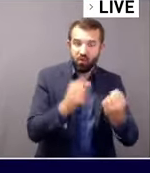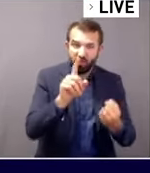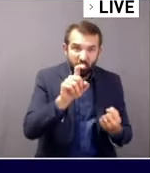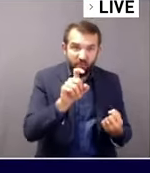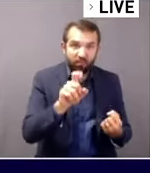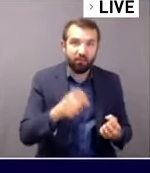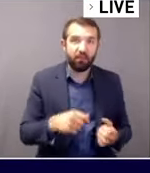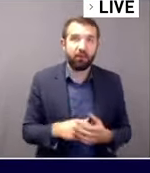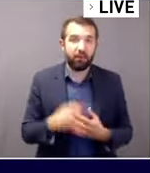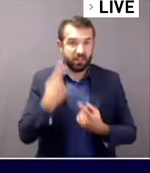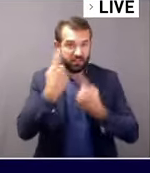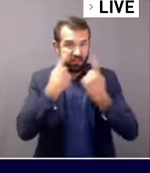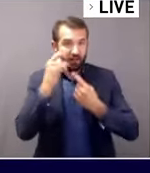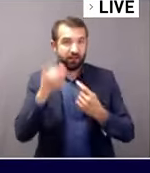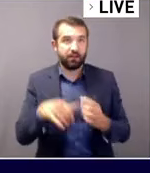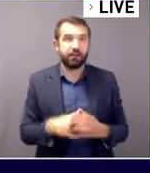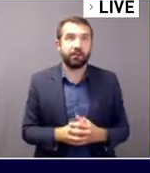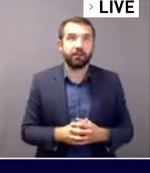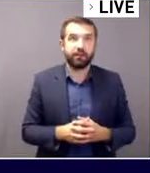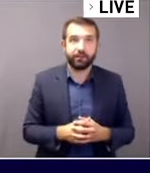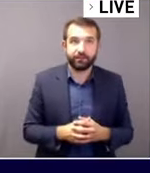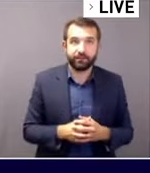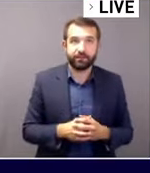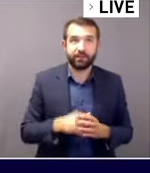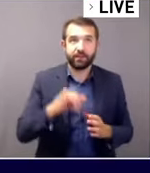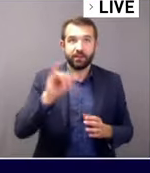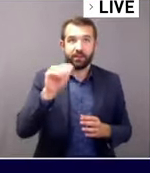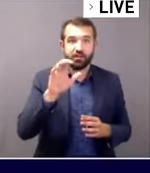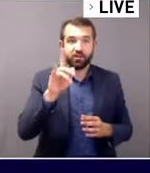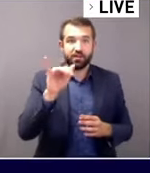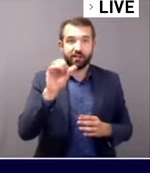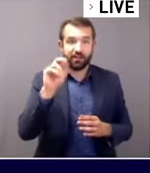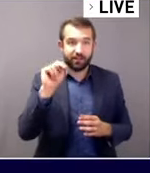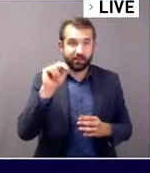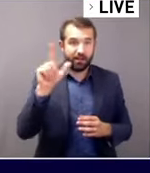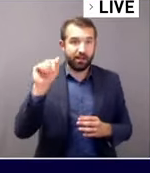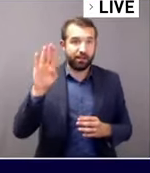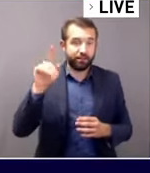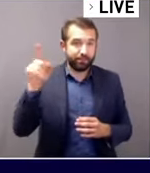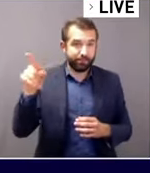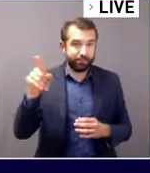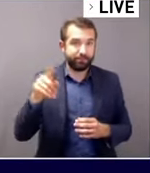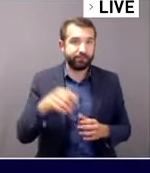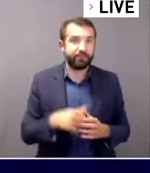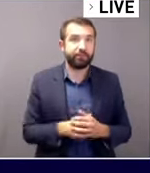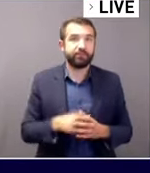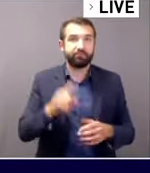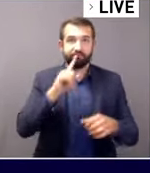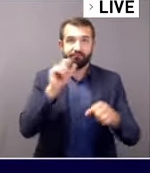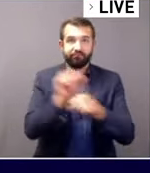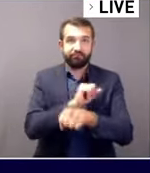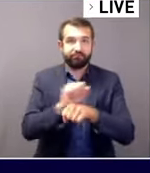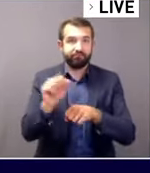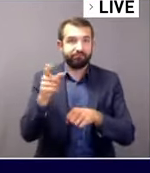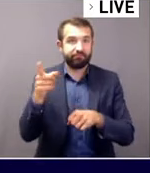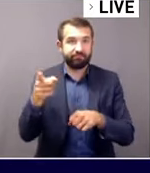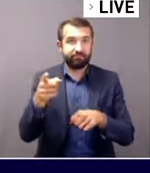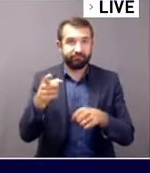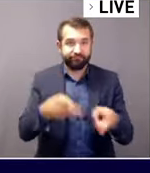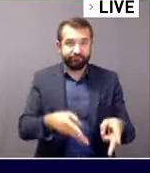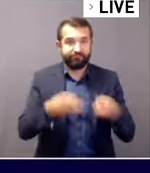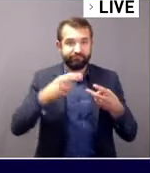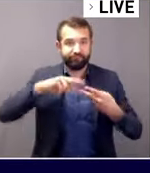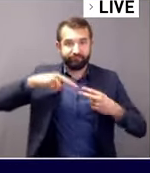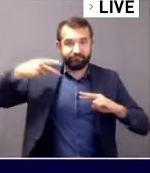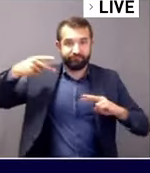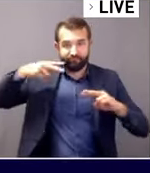genetic analysis of samples of COVID positive individuals from Maine so we can compare the genetic makeup